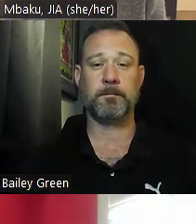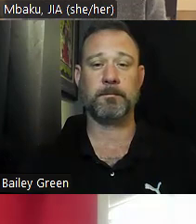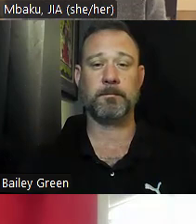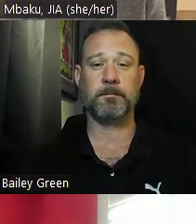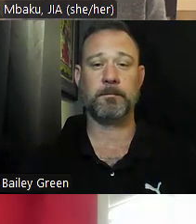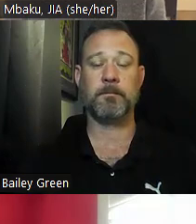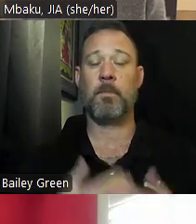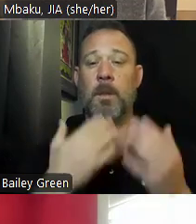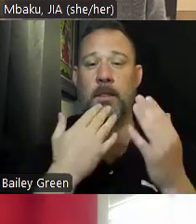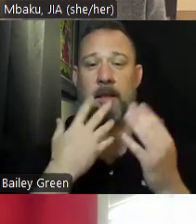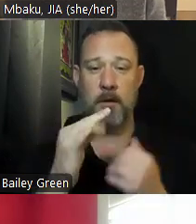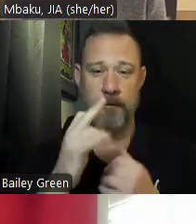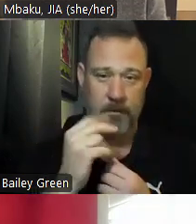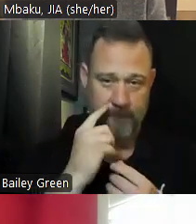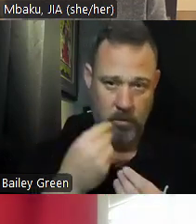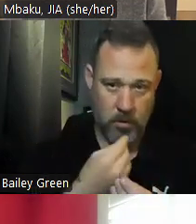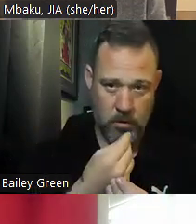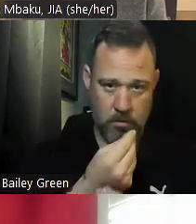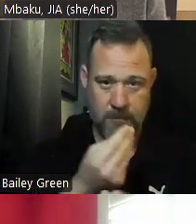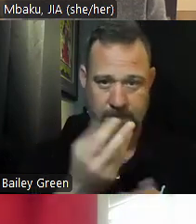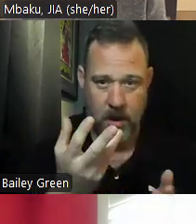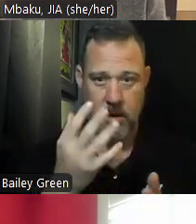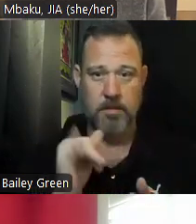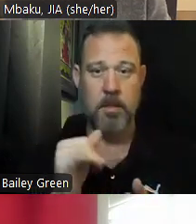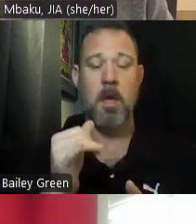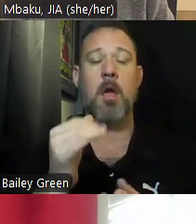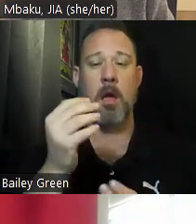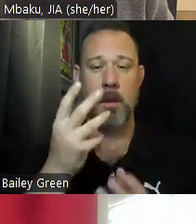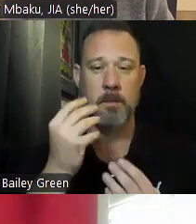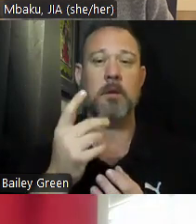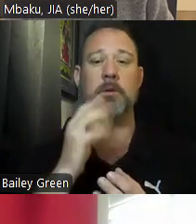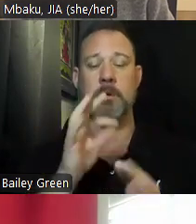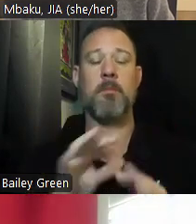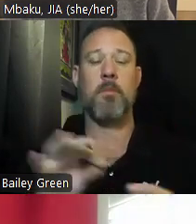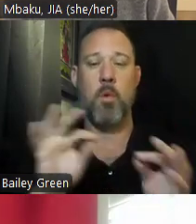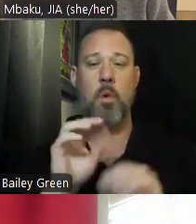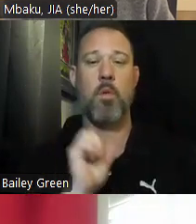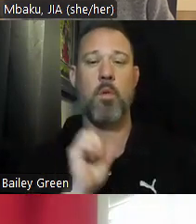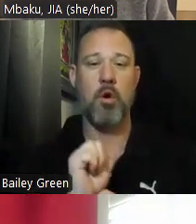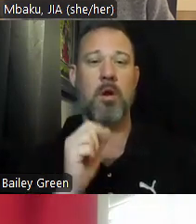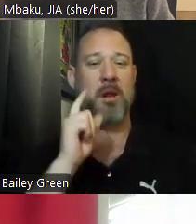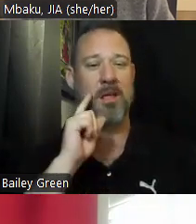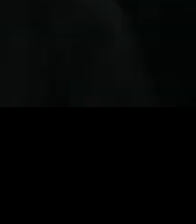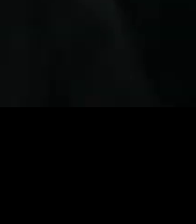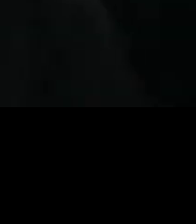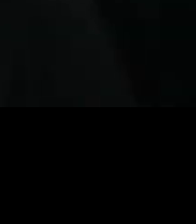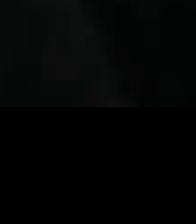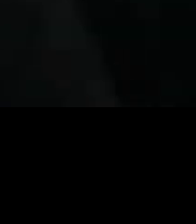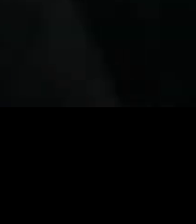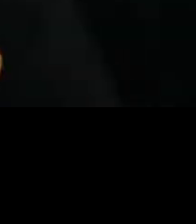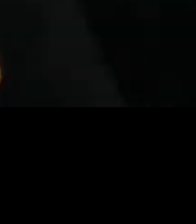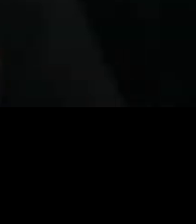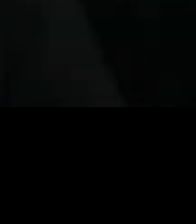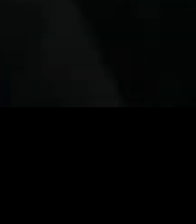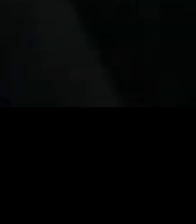Thank you, Vivian, for providing that update and of this critical work. And I think being on the ground, we certainly have seen